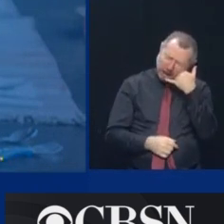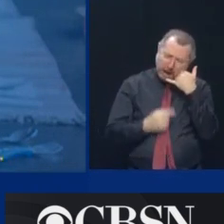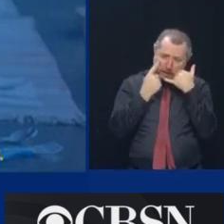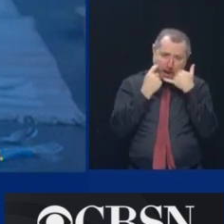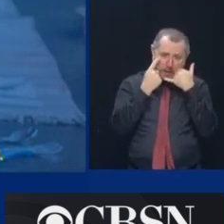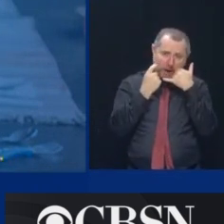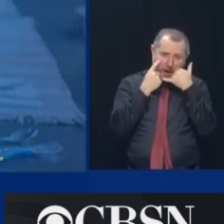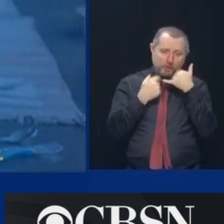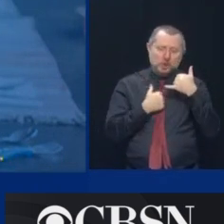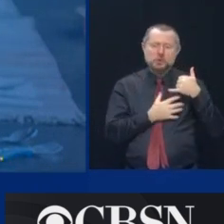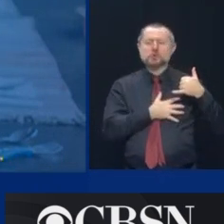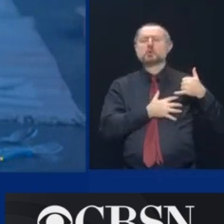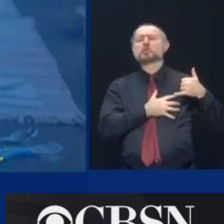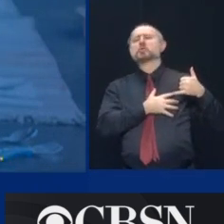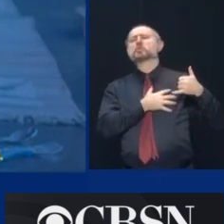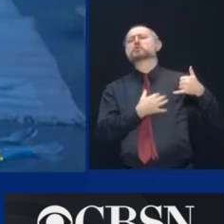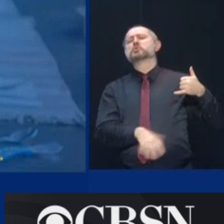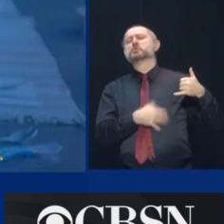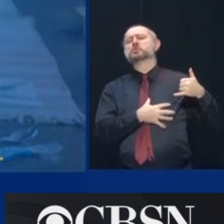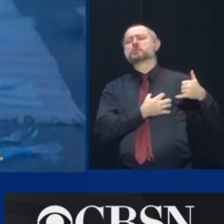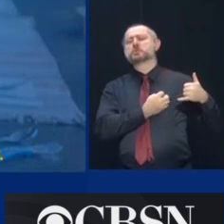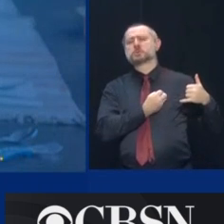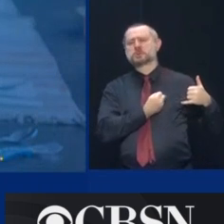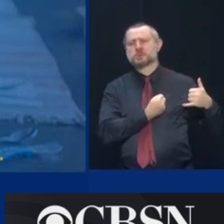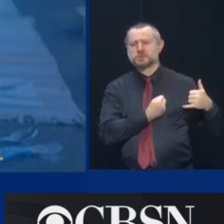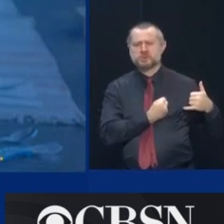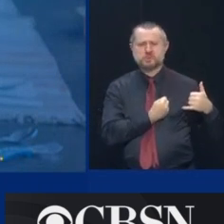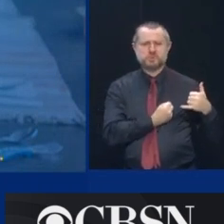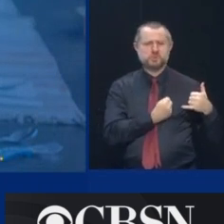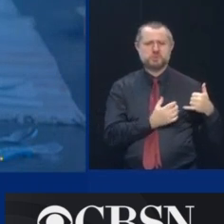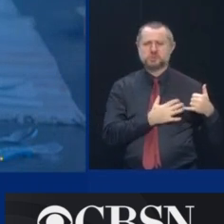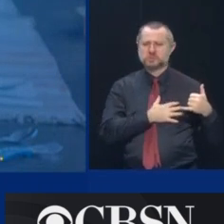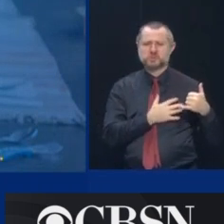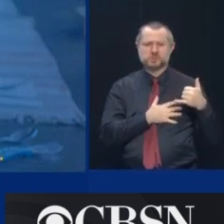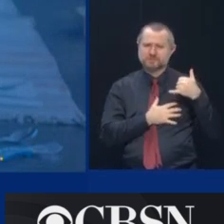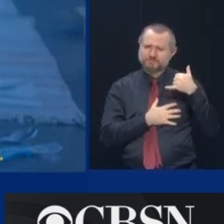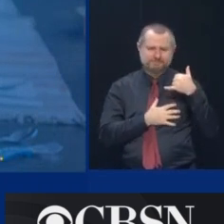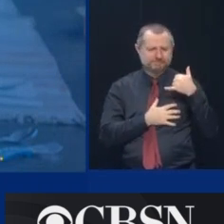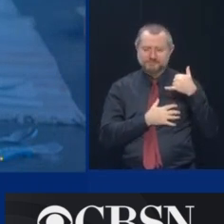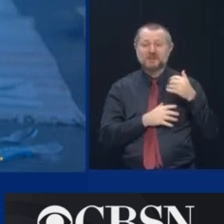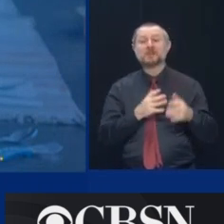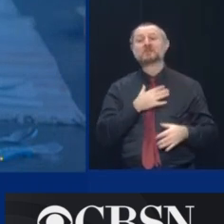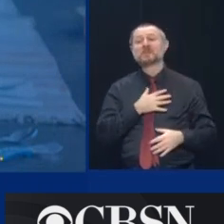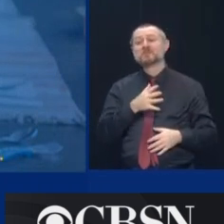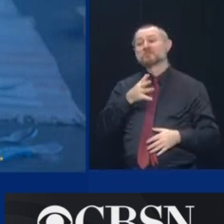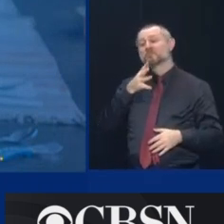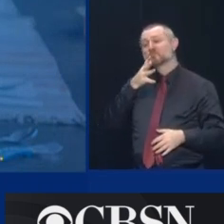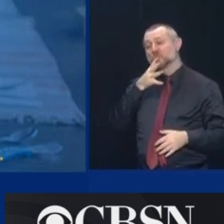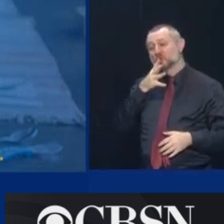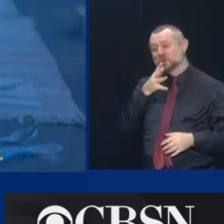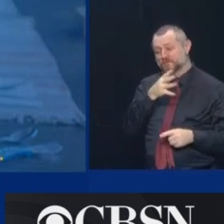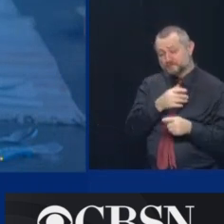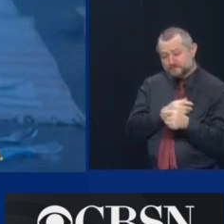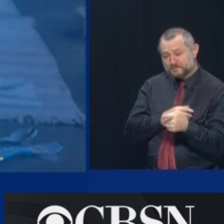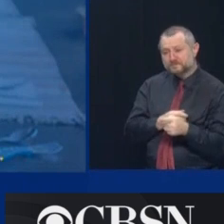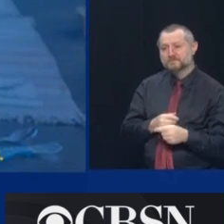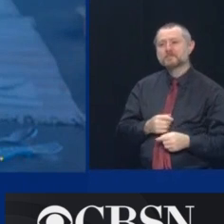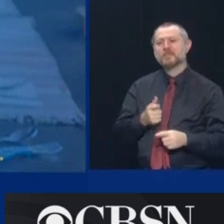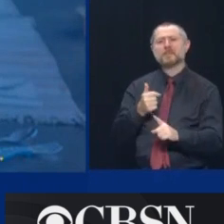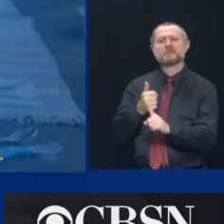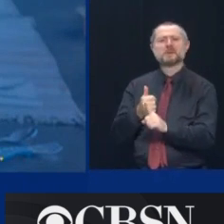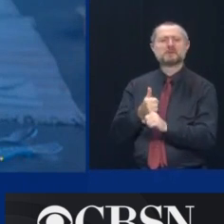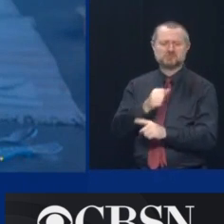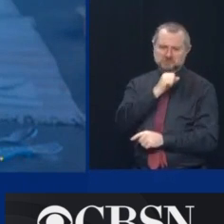melt, just melts. I have my mother, who is a senior